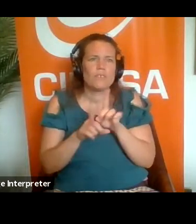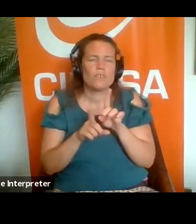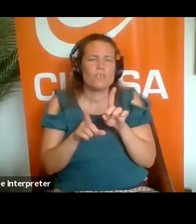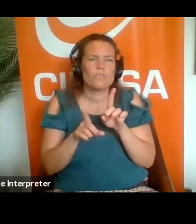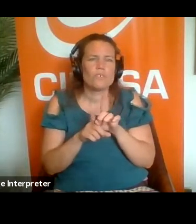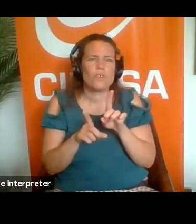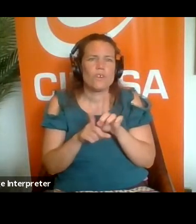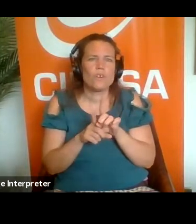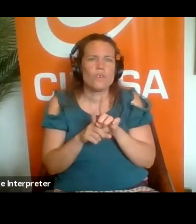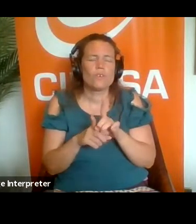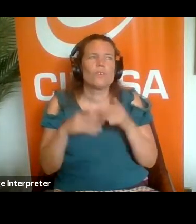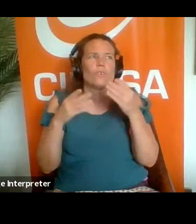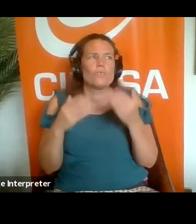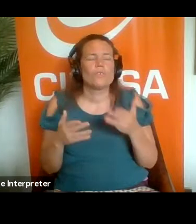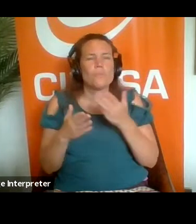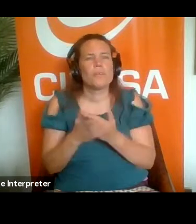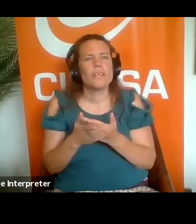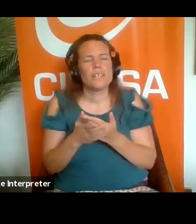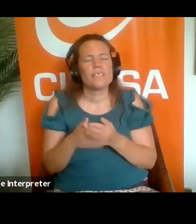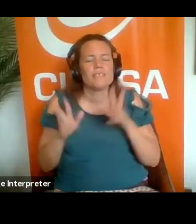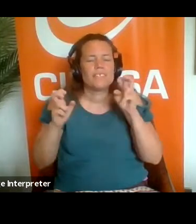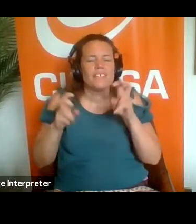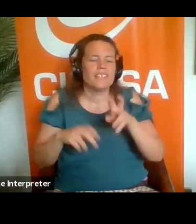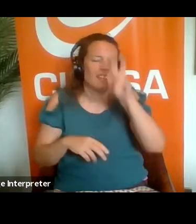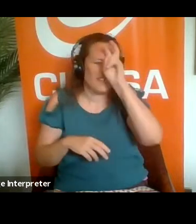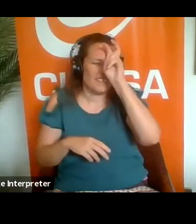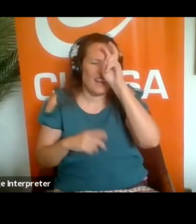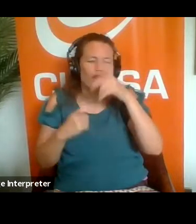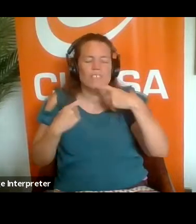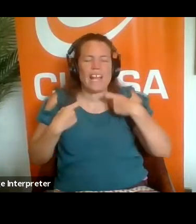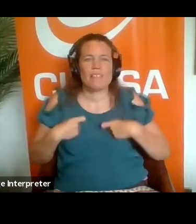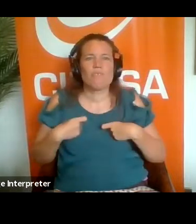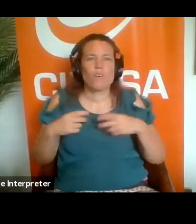to be the devil's advocate here, which I am not.